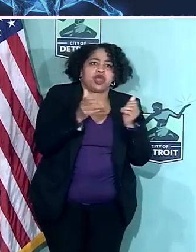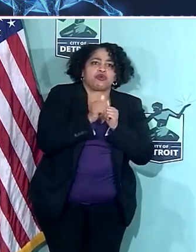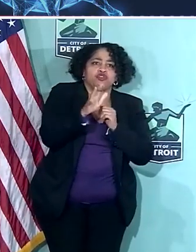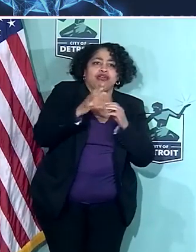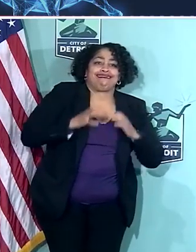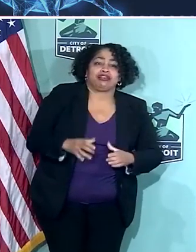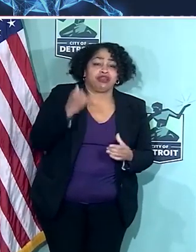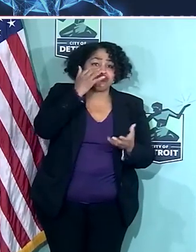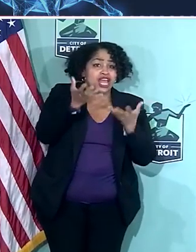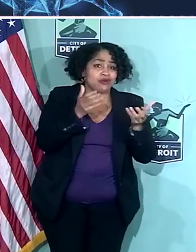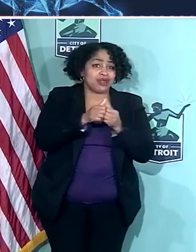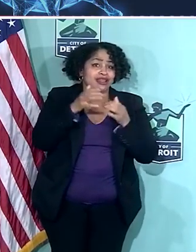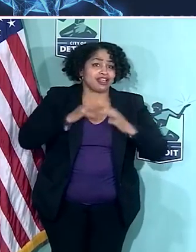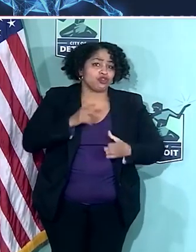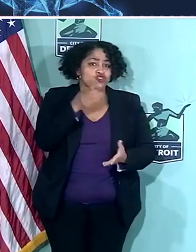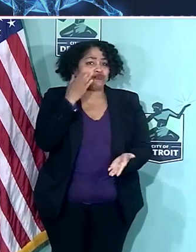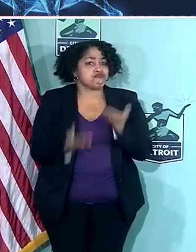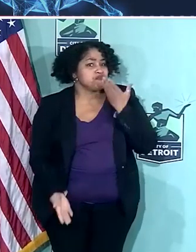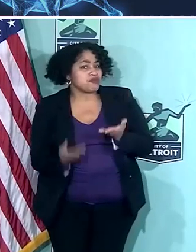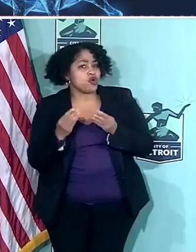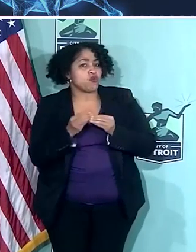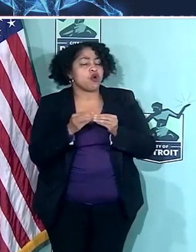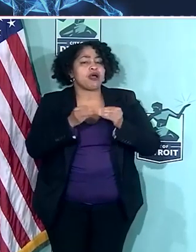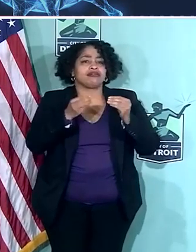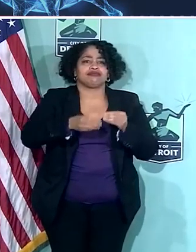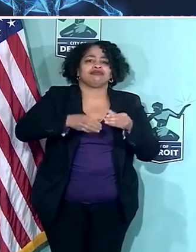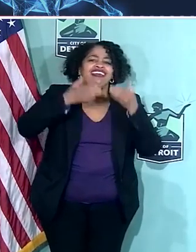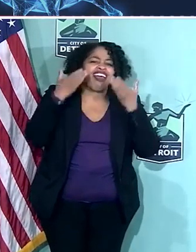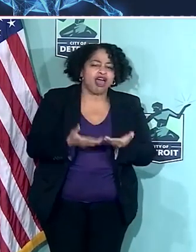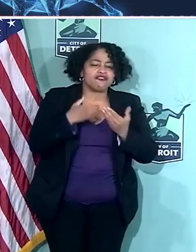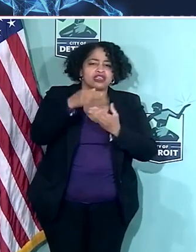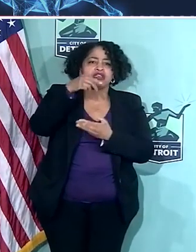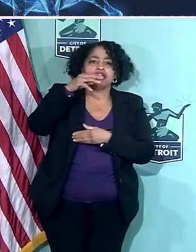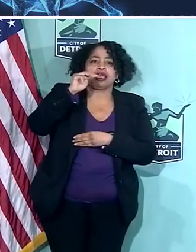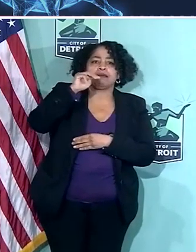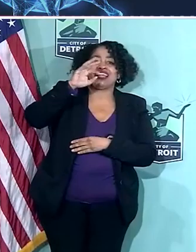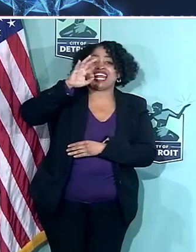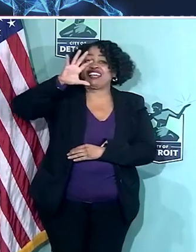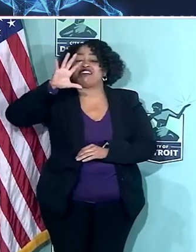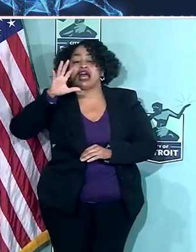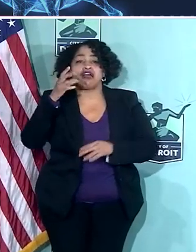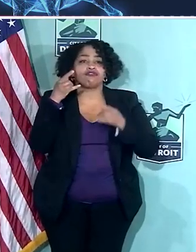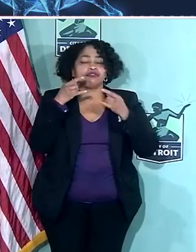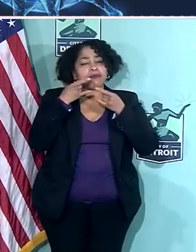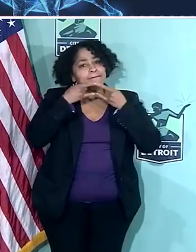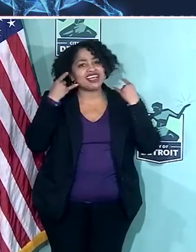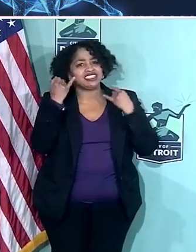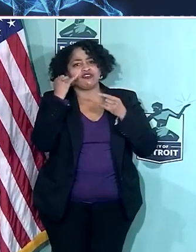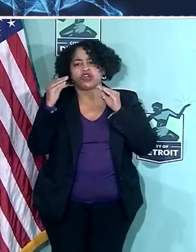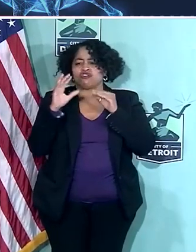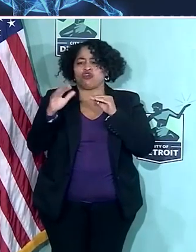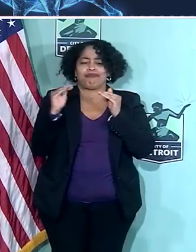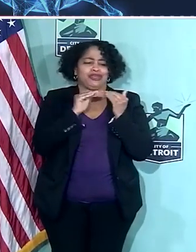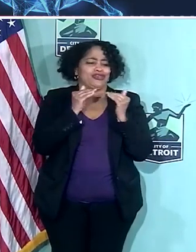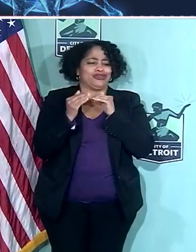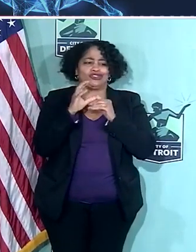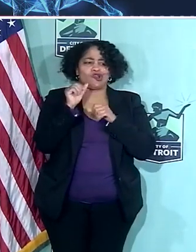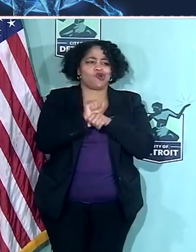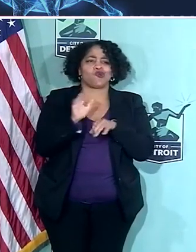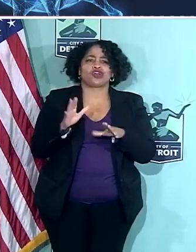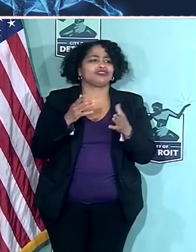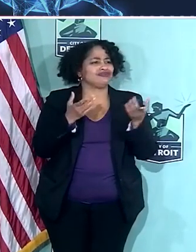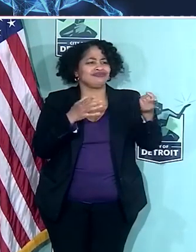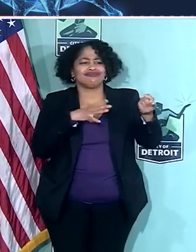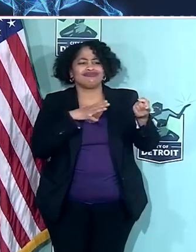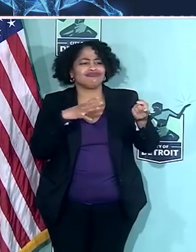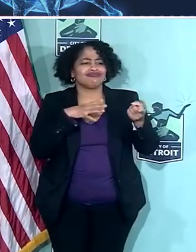you're interacting with customers, you probably want the heavier N95 masks. If it's just coworkers, you're totally appropriate to be wearing the kind of